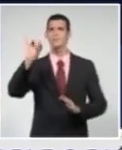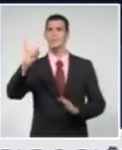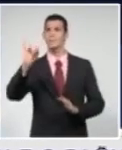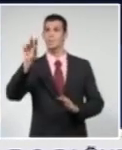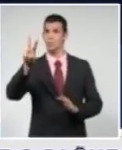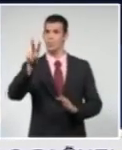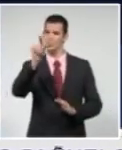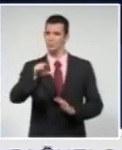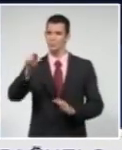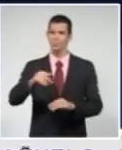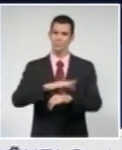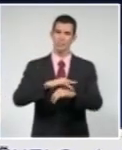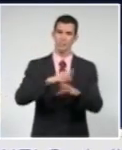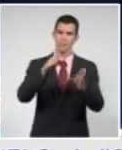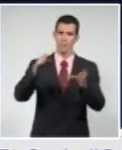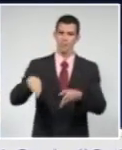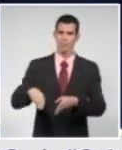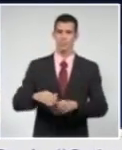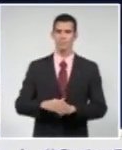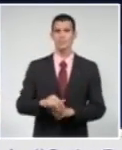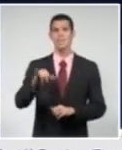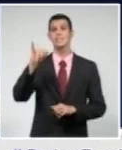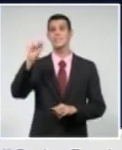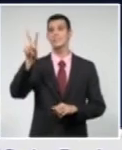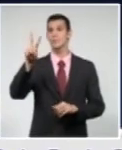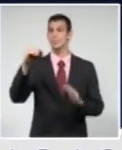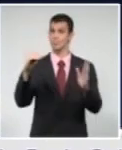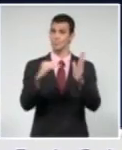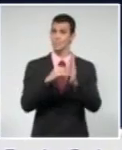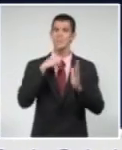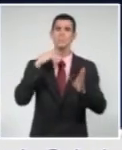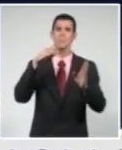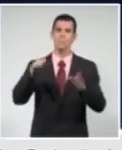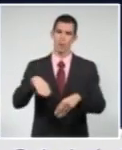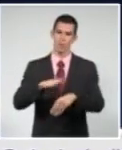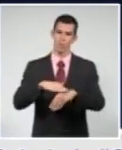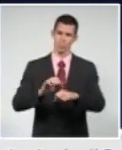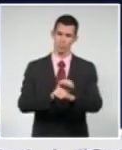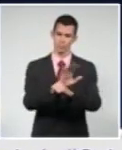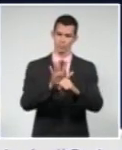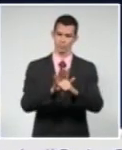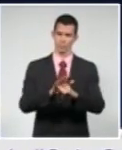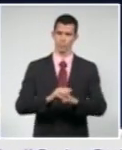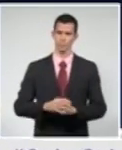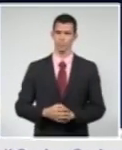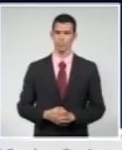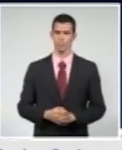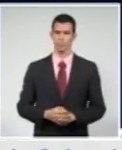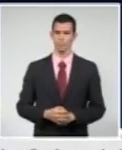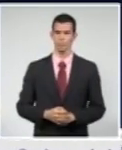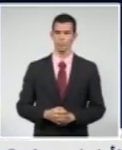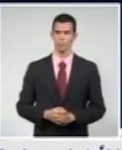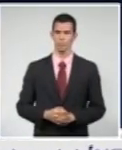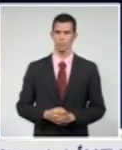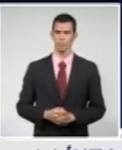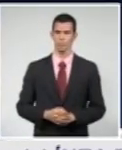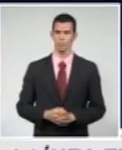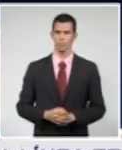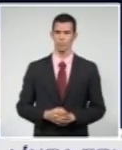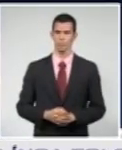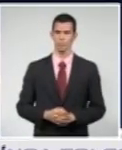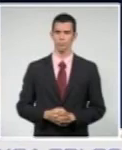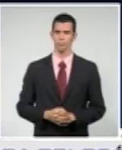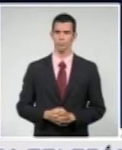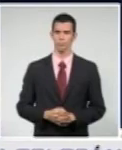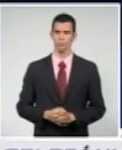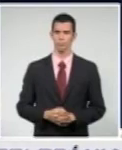62,550 deaths. These figures give us an idea of the magnitude of the pandemic and, despite measures, the lack